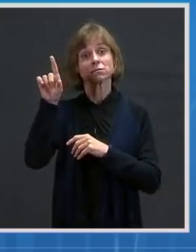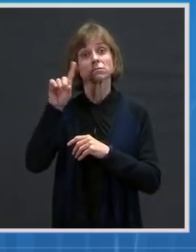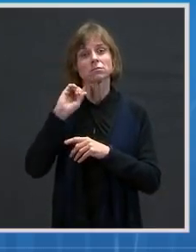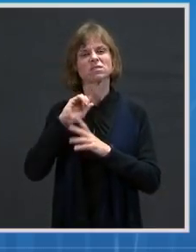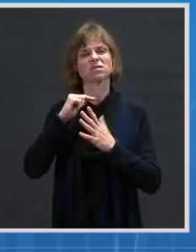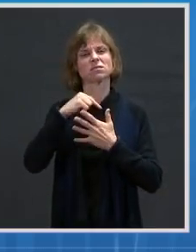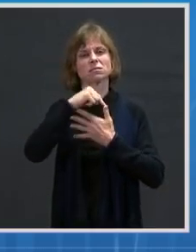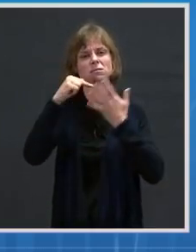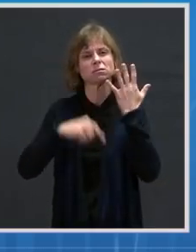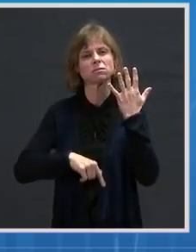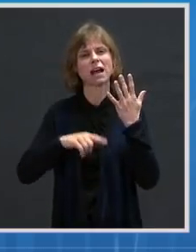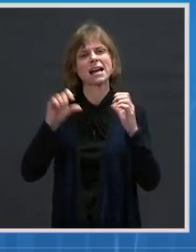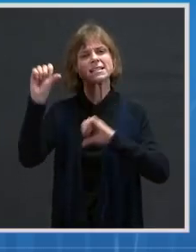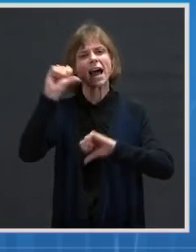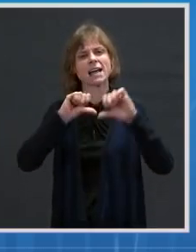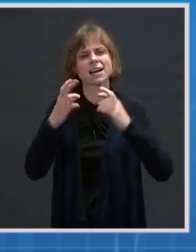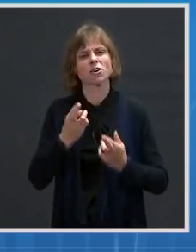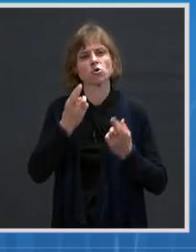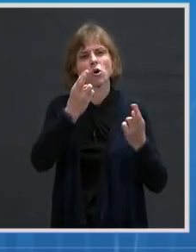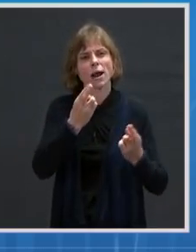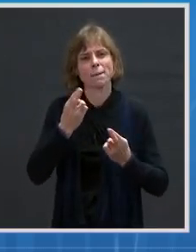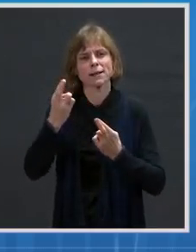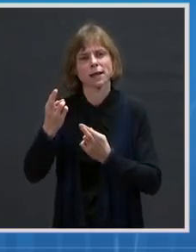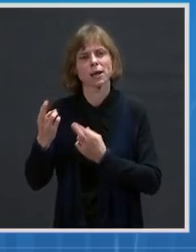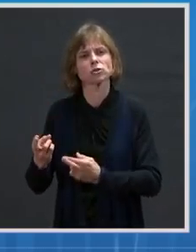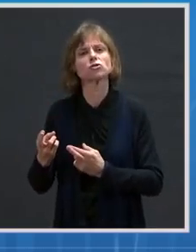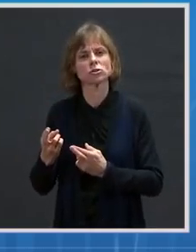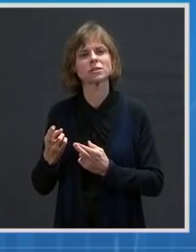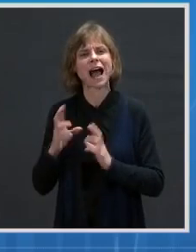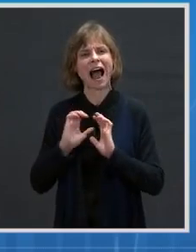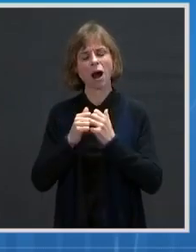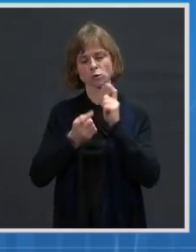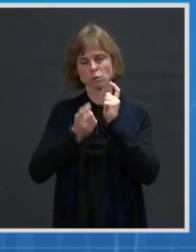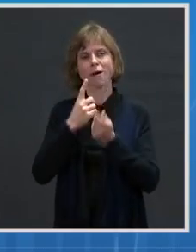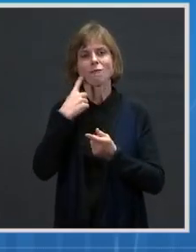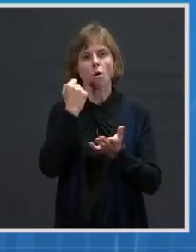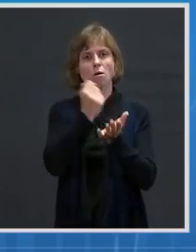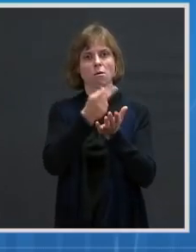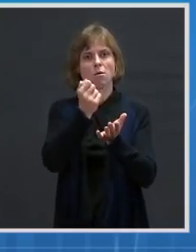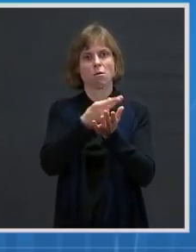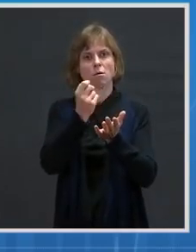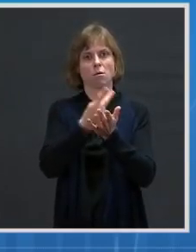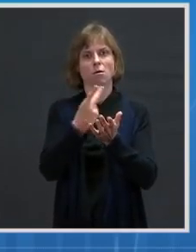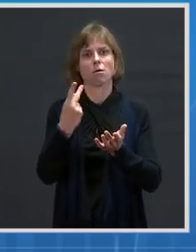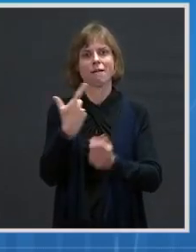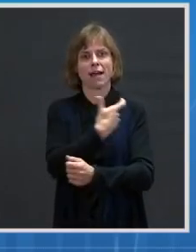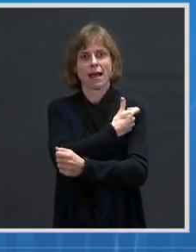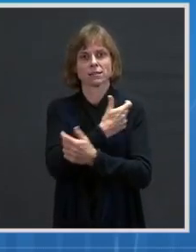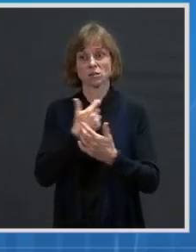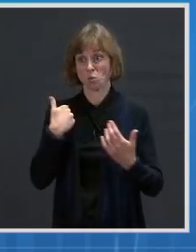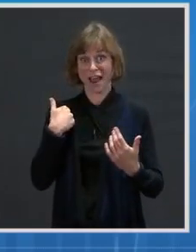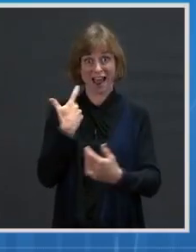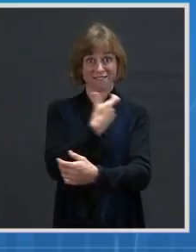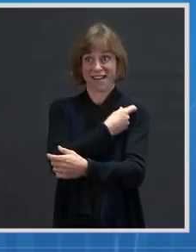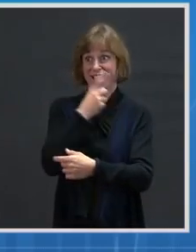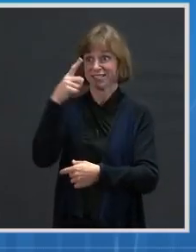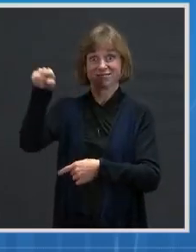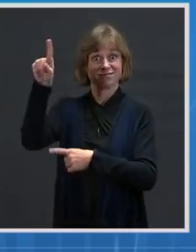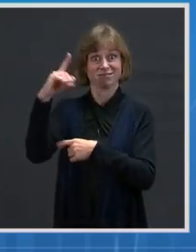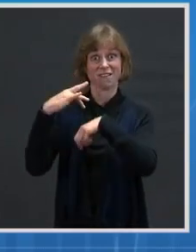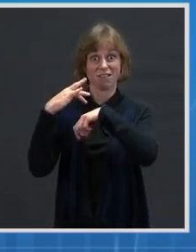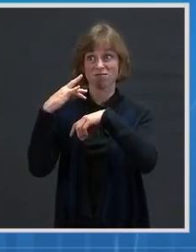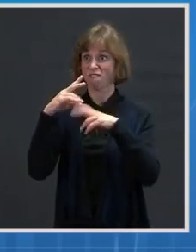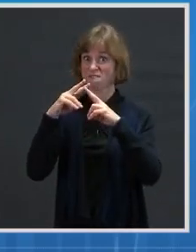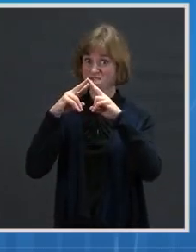the modification to authorized vaccines. In other words, we have vaccines that are out there that are highly